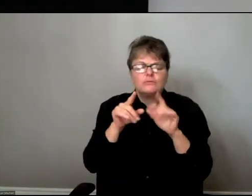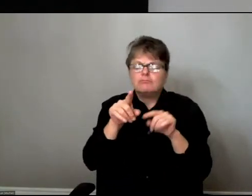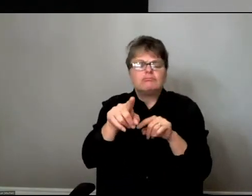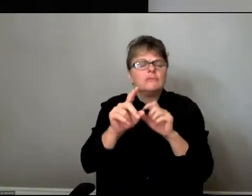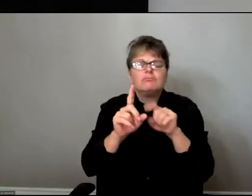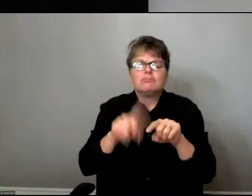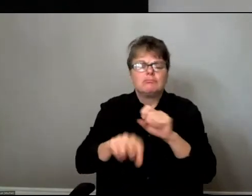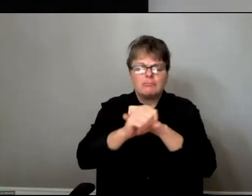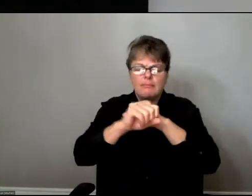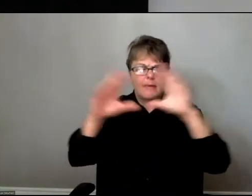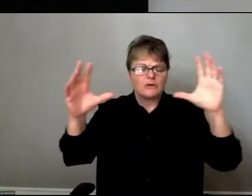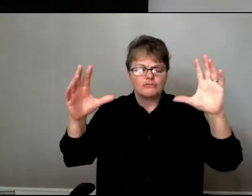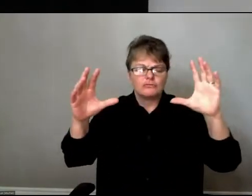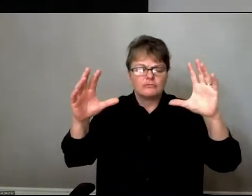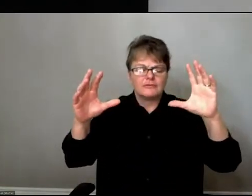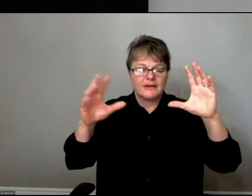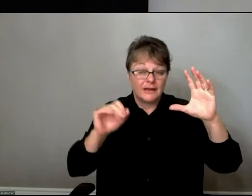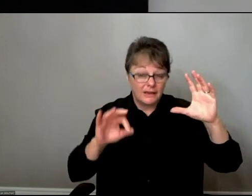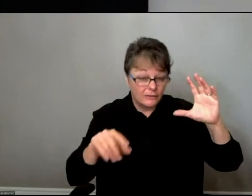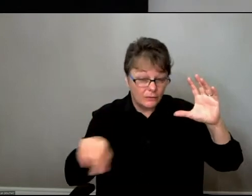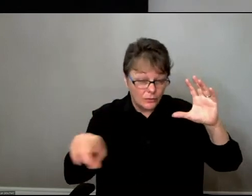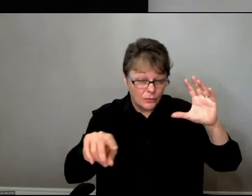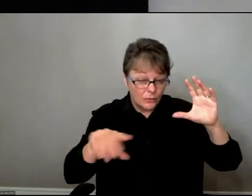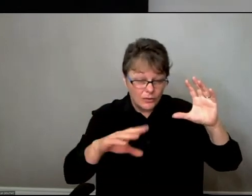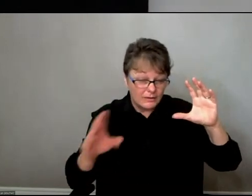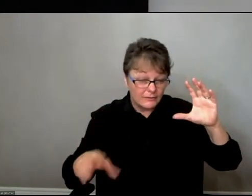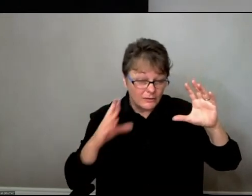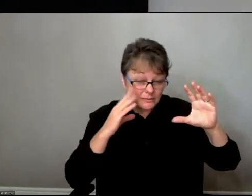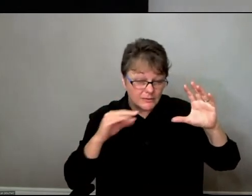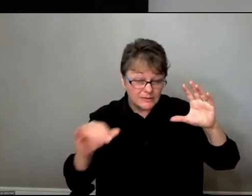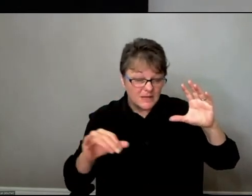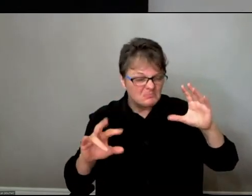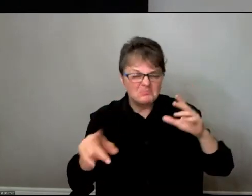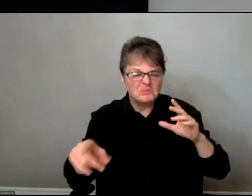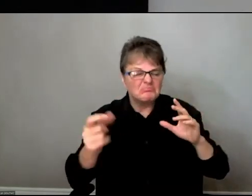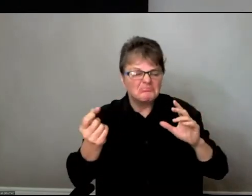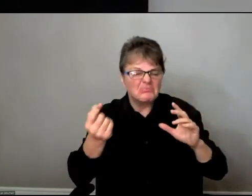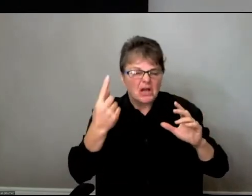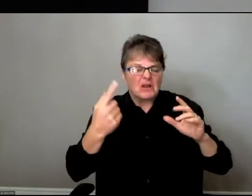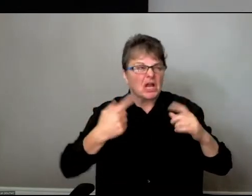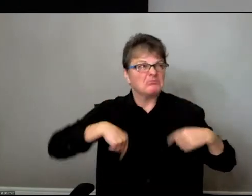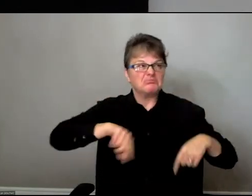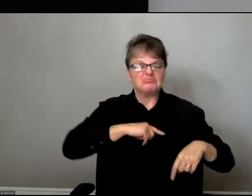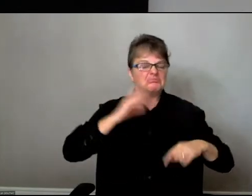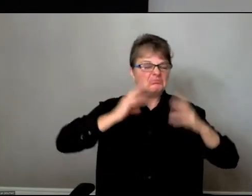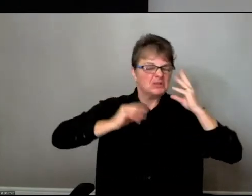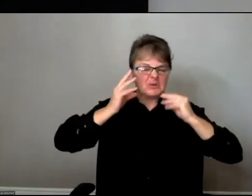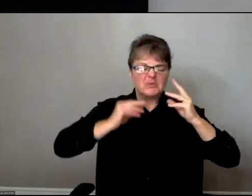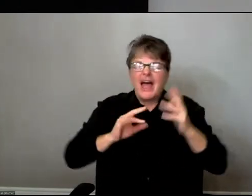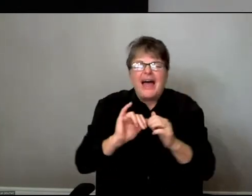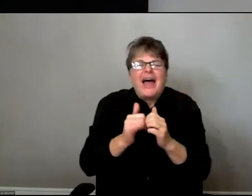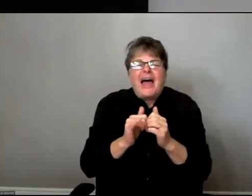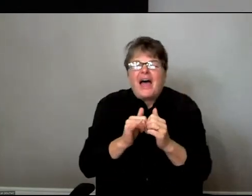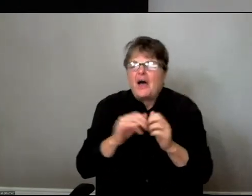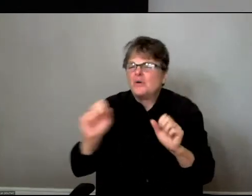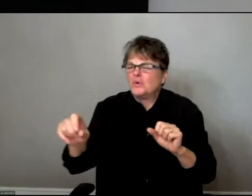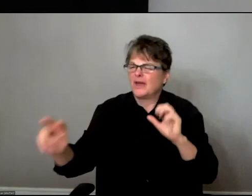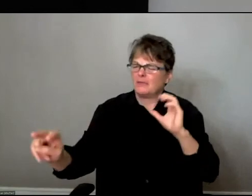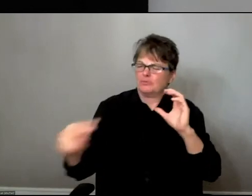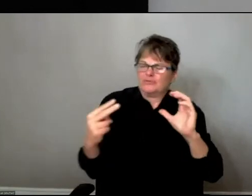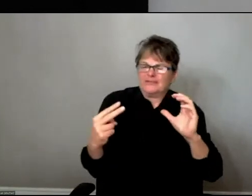especially to anyone who has not lived this horror. But how could anyone perceive what they haven't gone